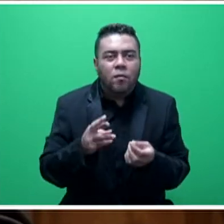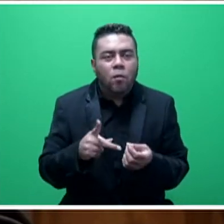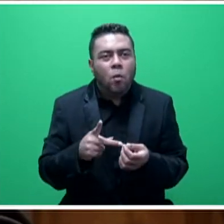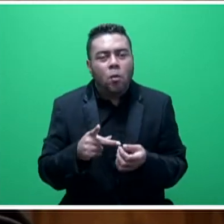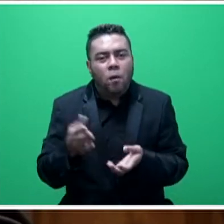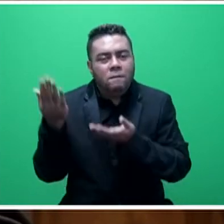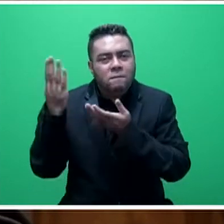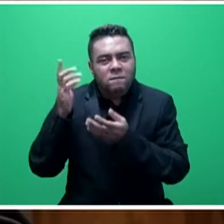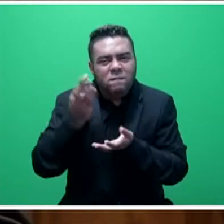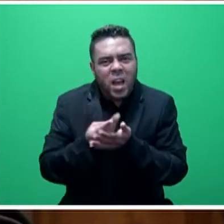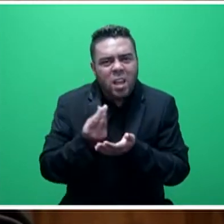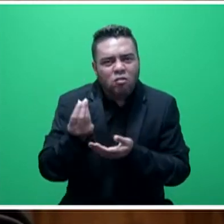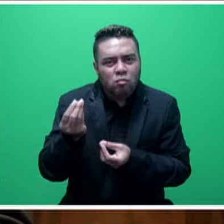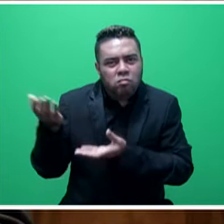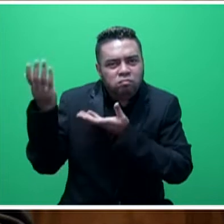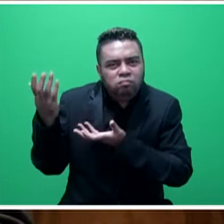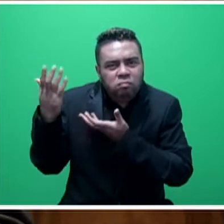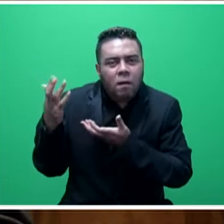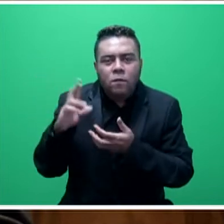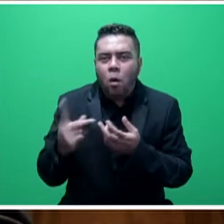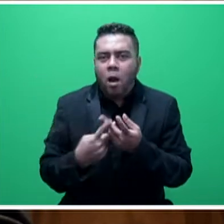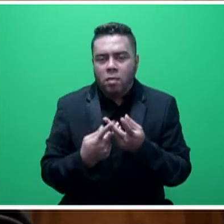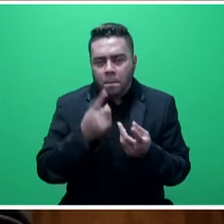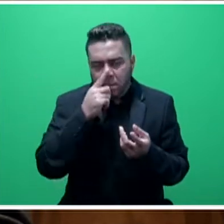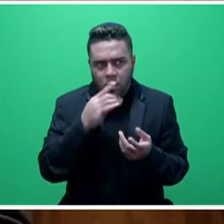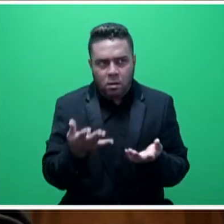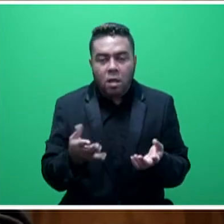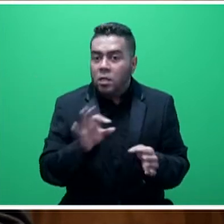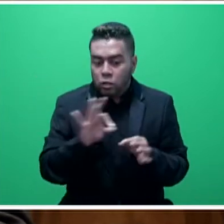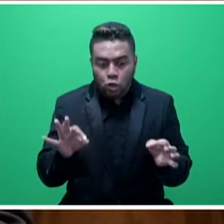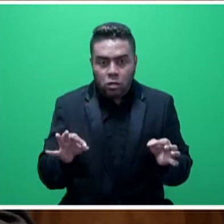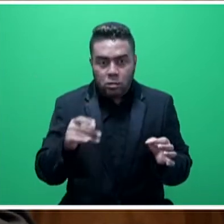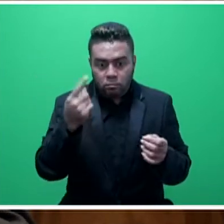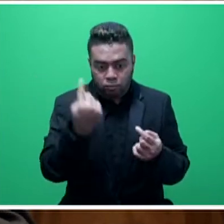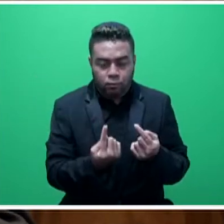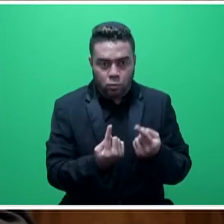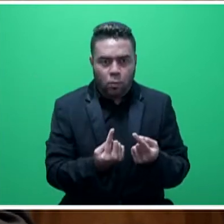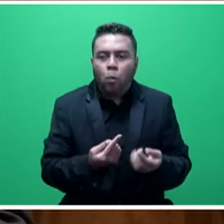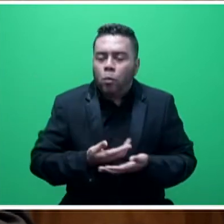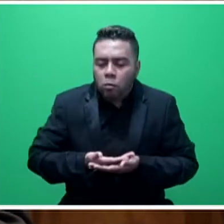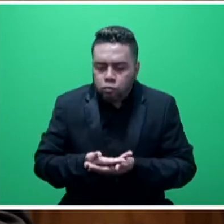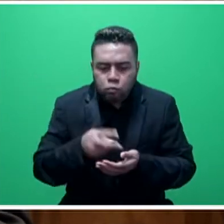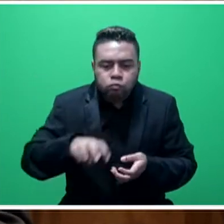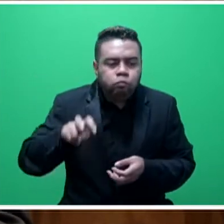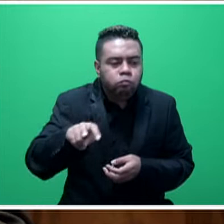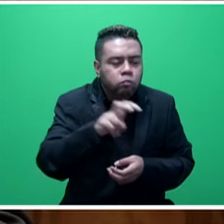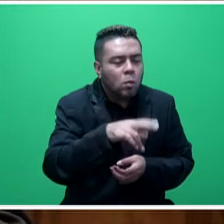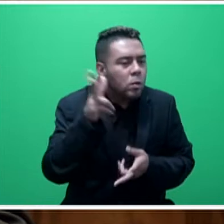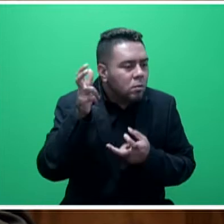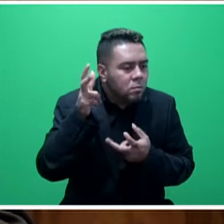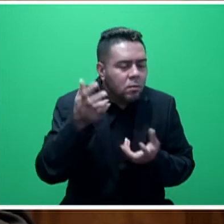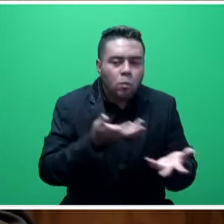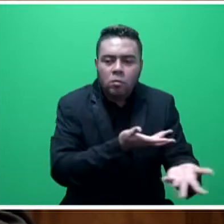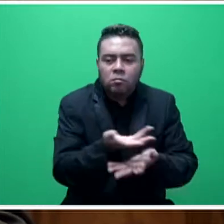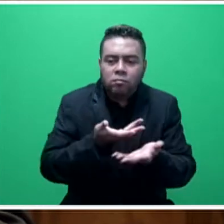mentioned earlier on, Mr. Speaker, say these decisions were not made solely in government offices. We went out, we heard the concerns of the Fijians, and then put in